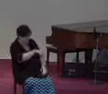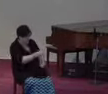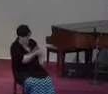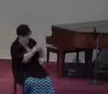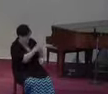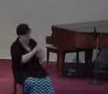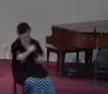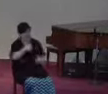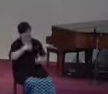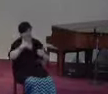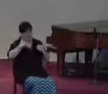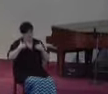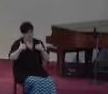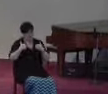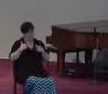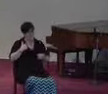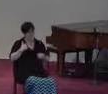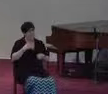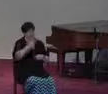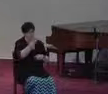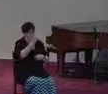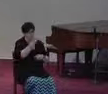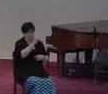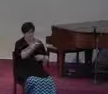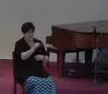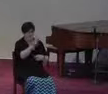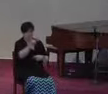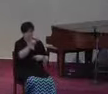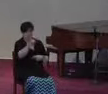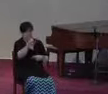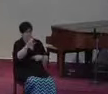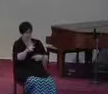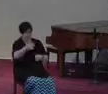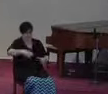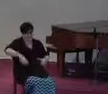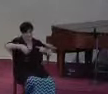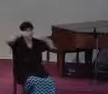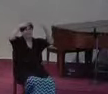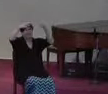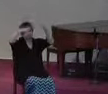its end in the base of my autopilot." "Yes, I need a hand."